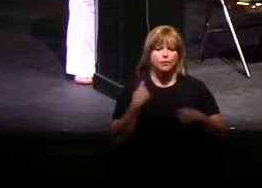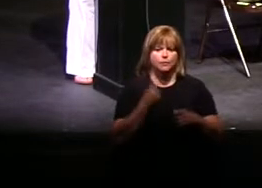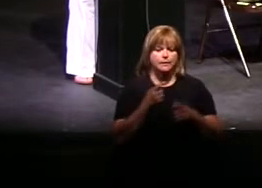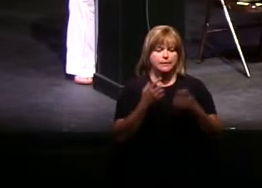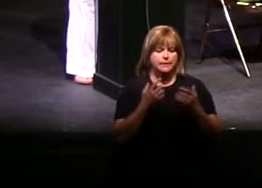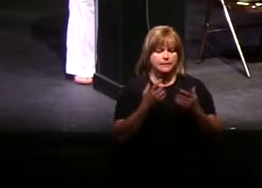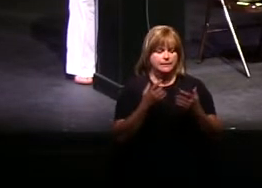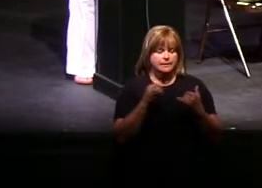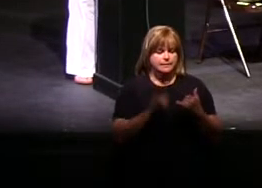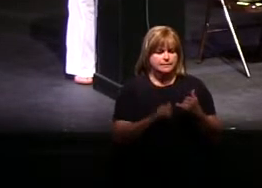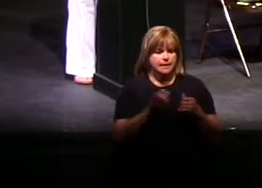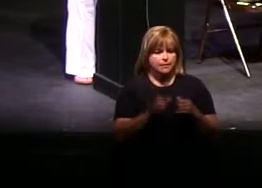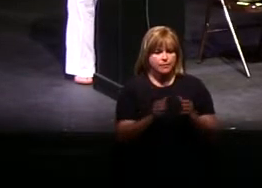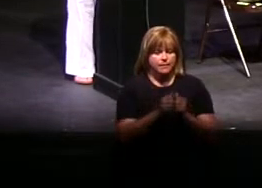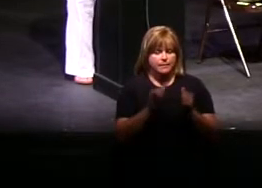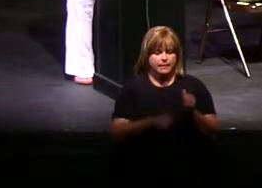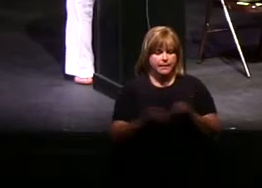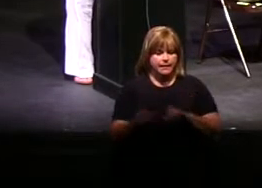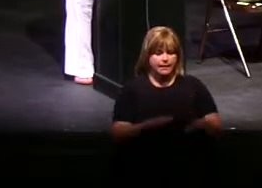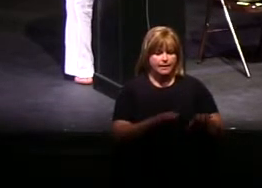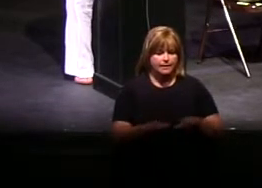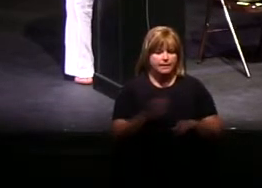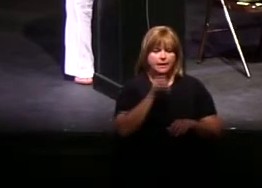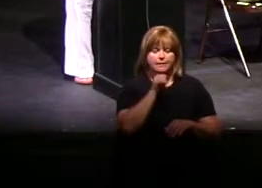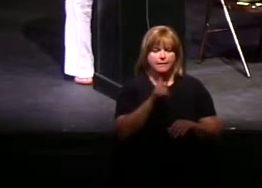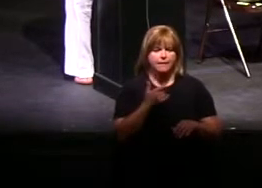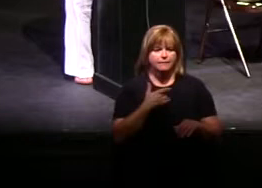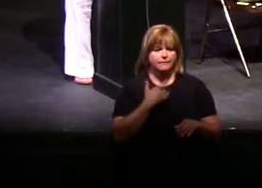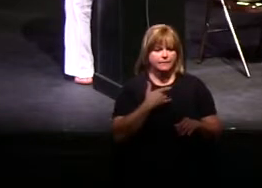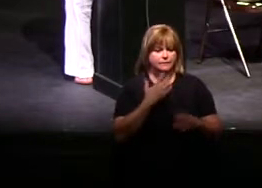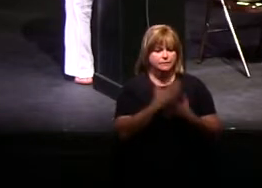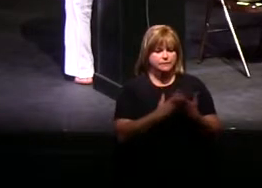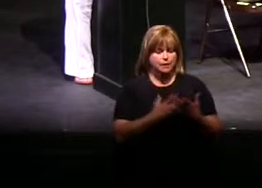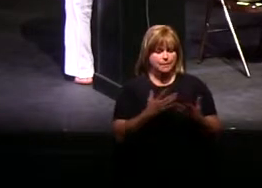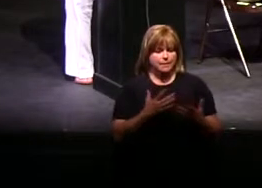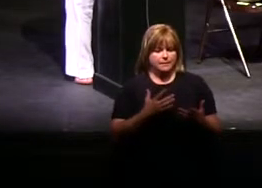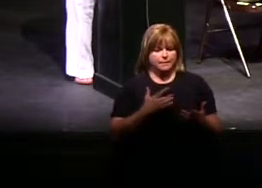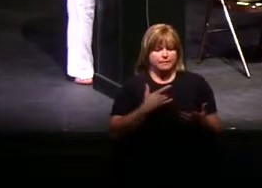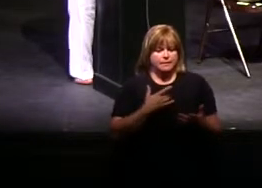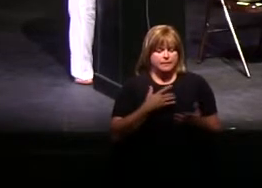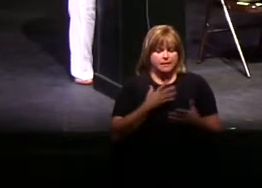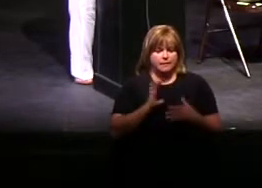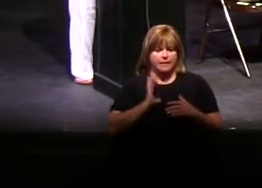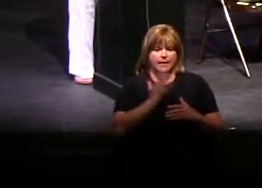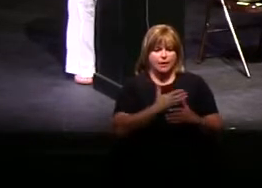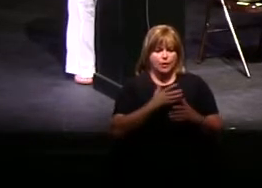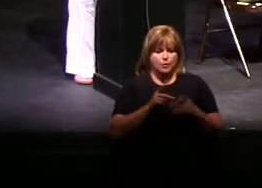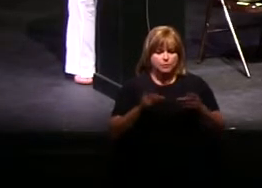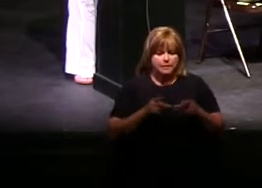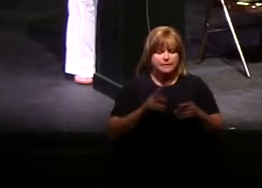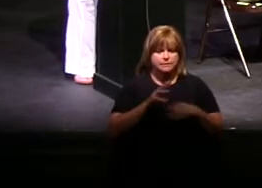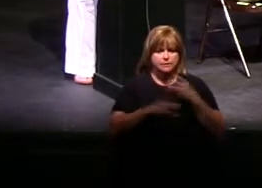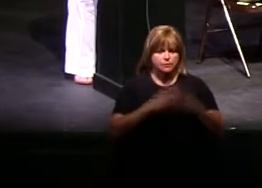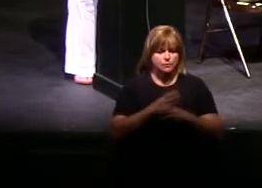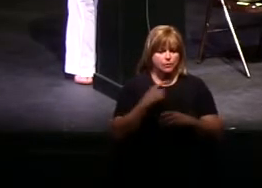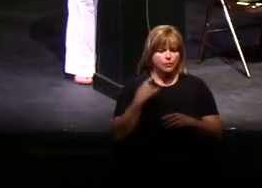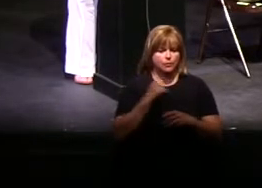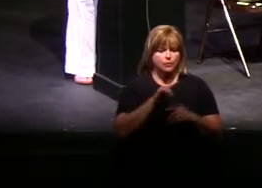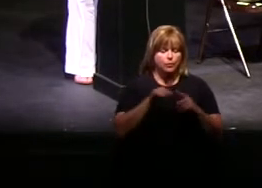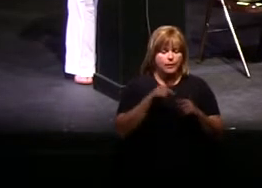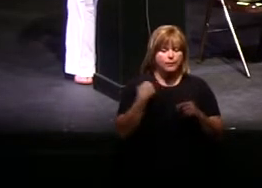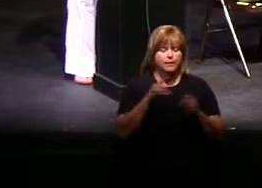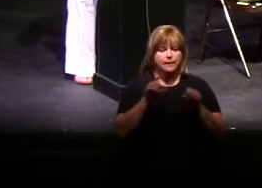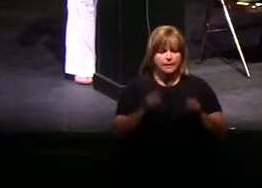stable identity and not lose some sense of our place in the world? What do we miss when we can no longer